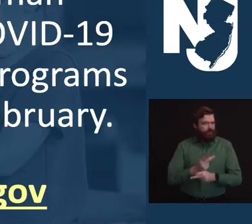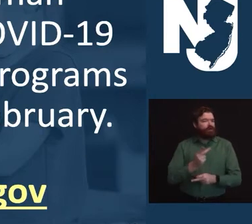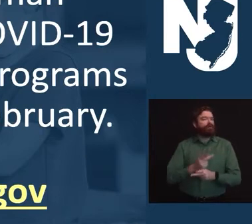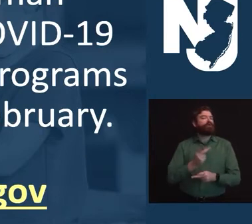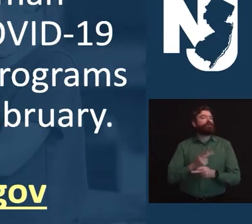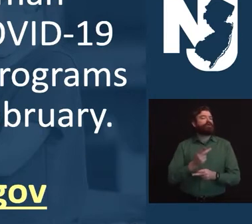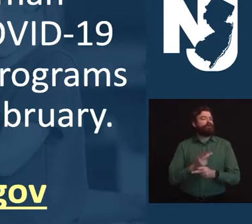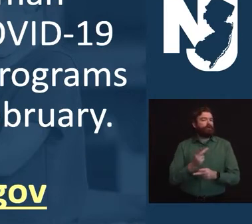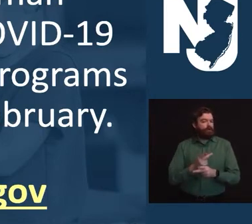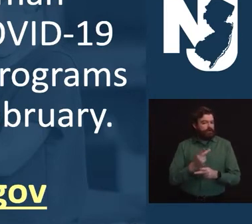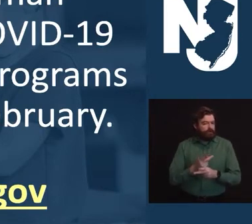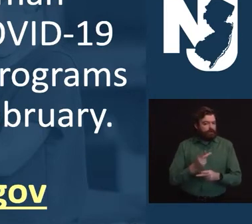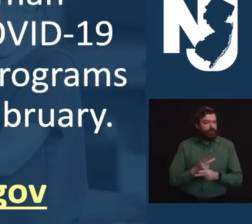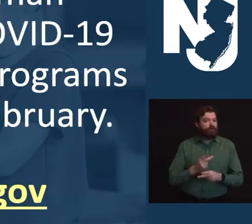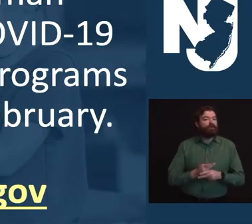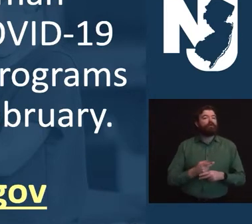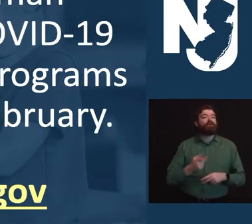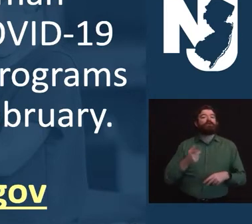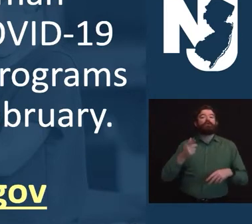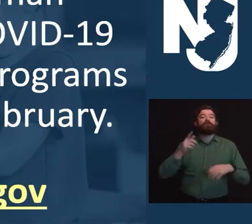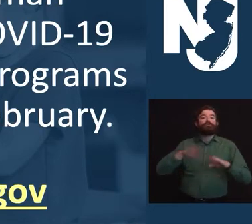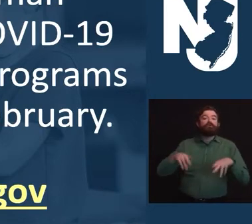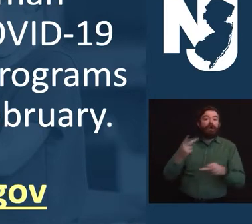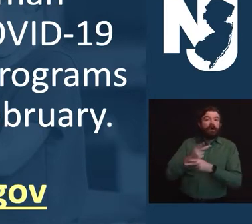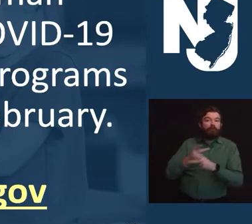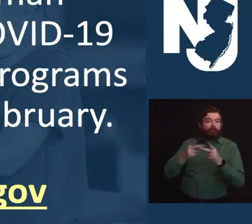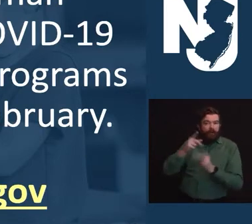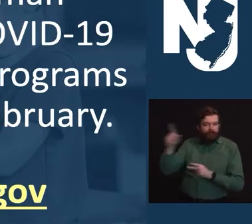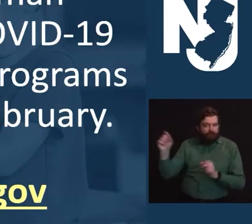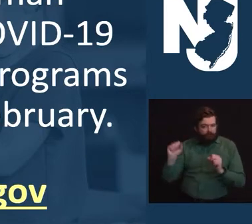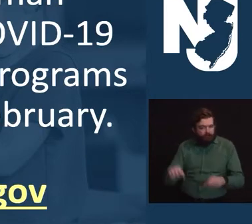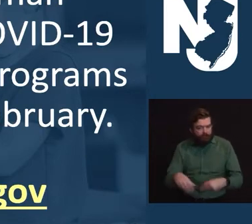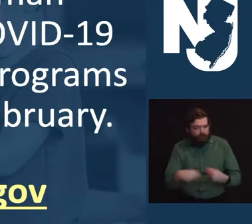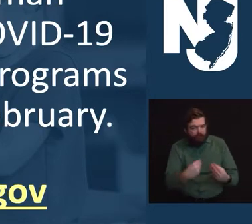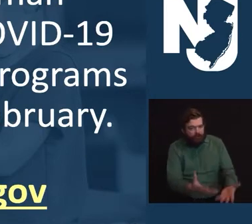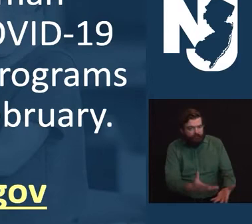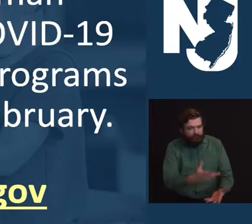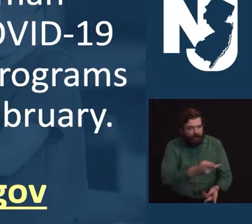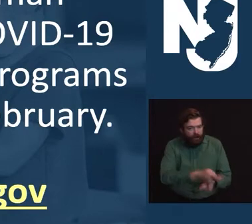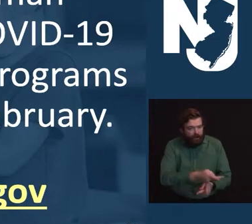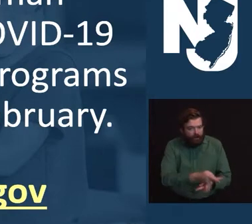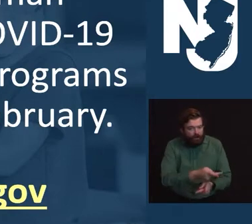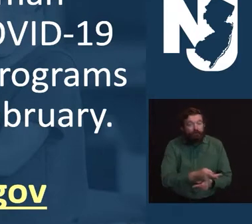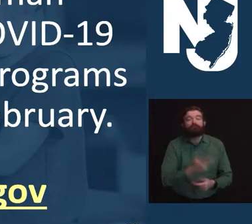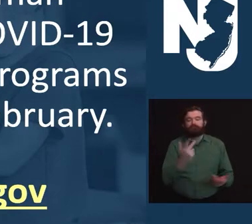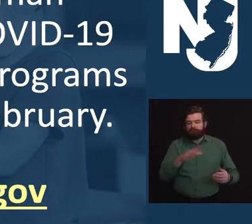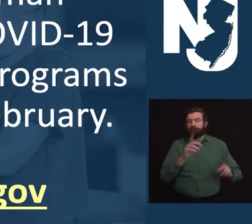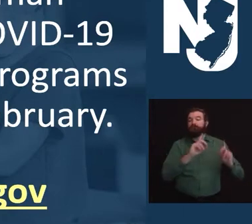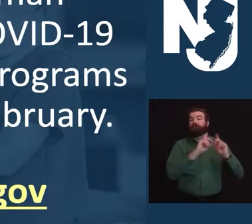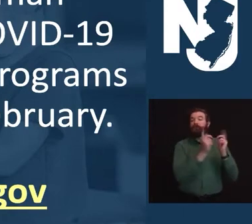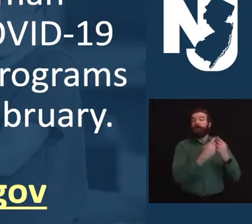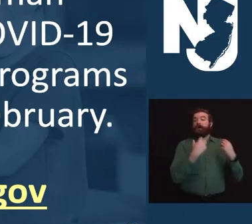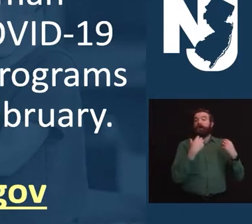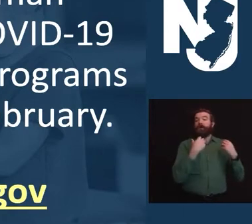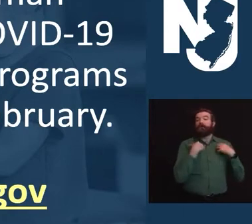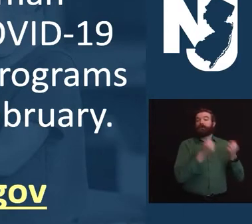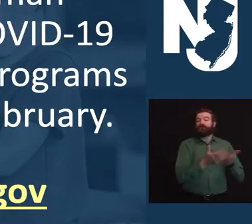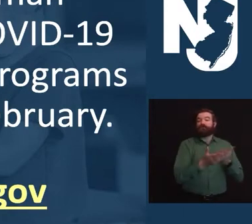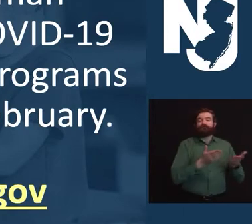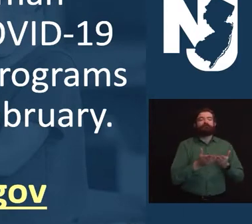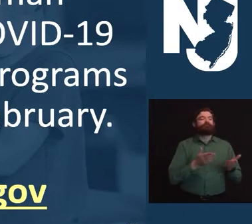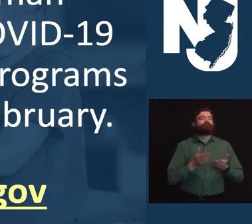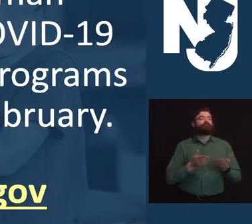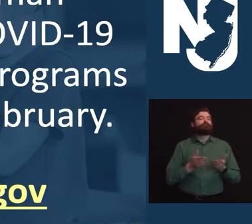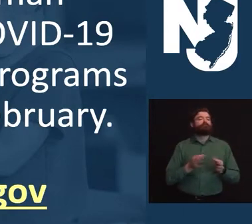this essential service, the Department of Human Services is again extending several of its COVID-19 related child